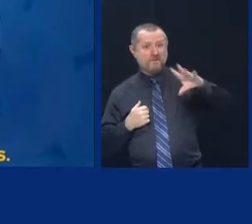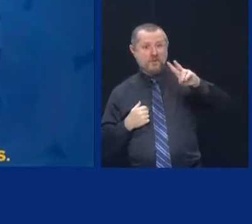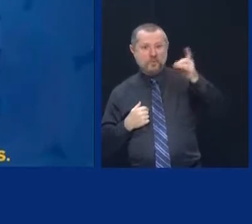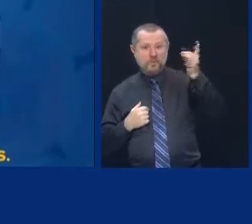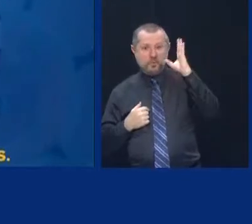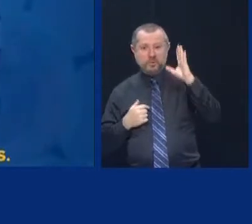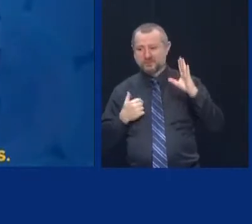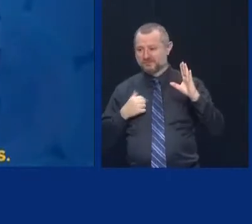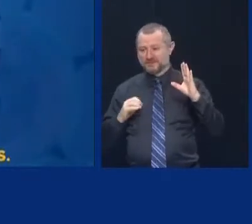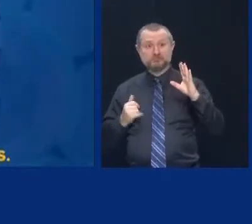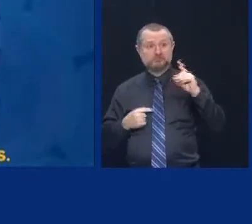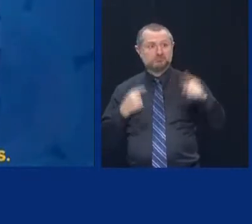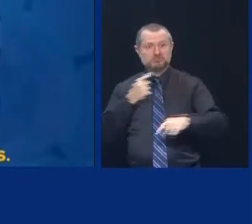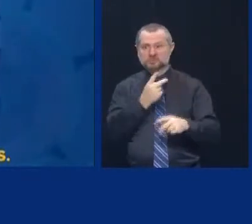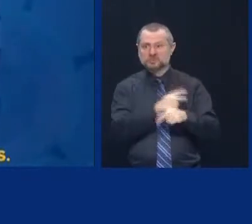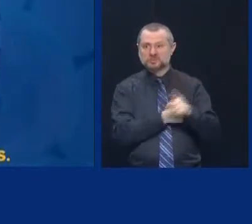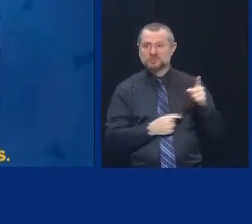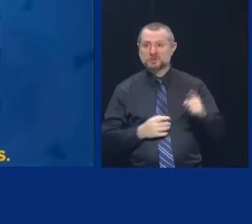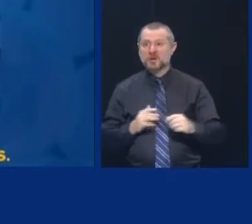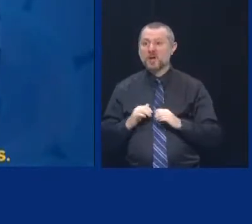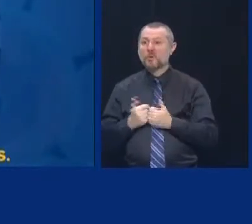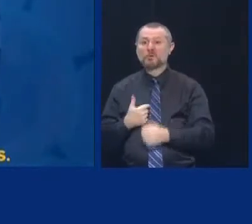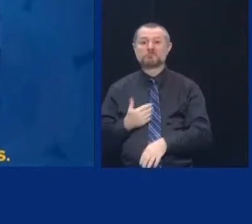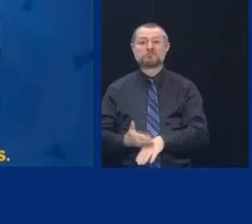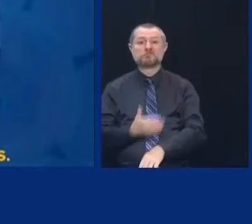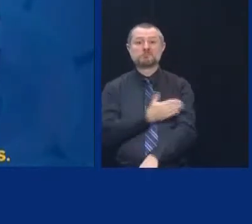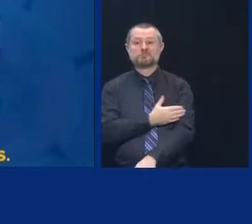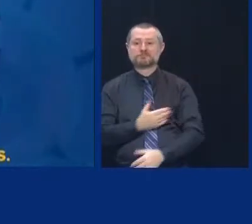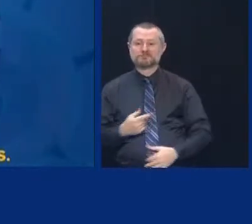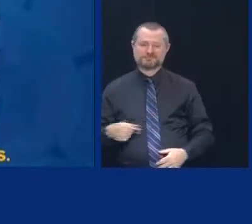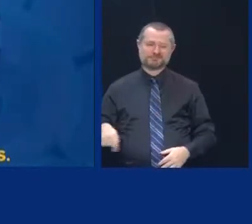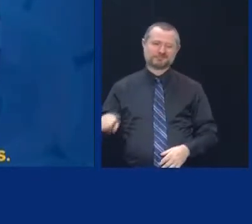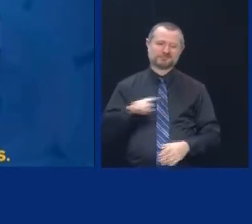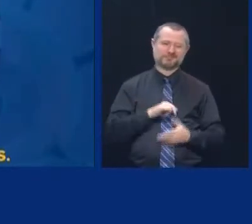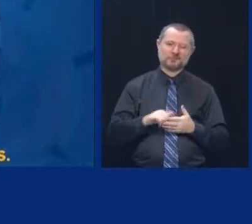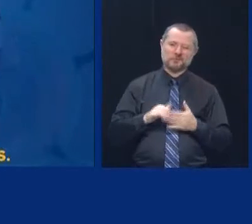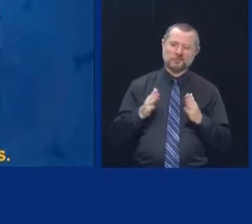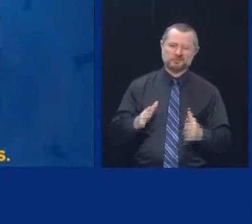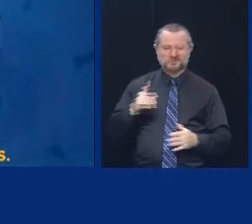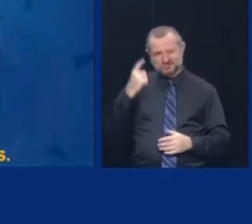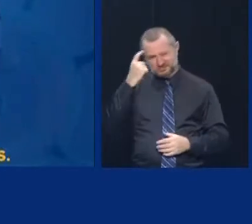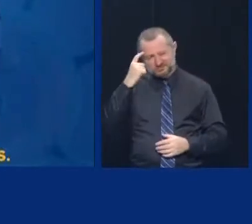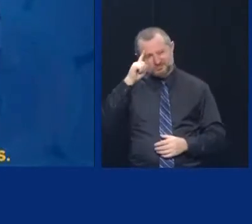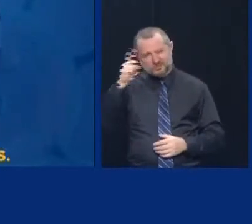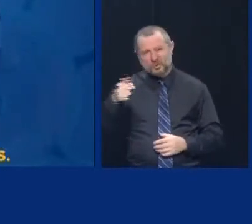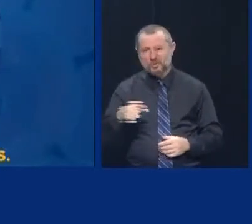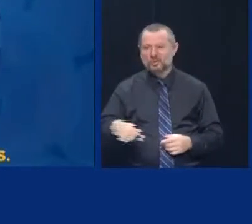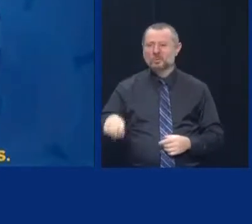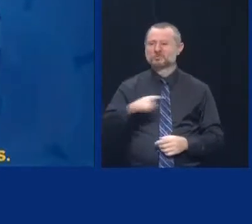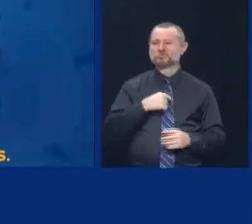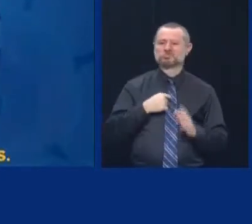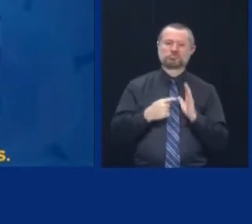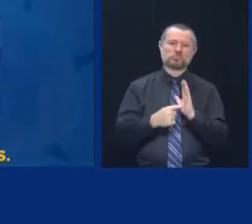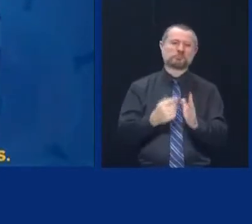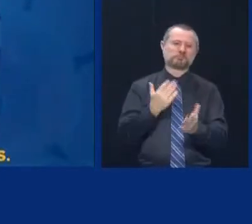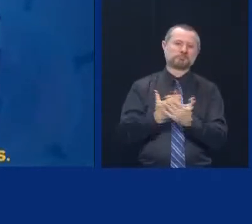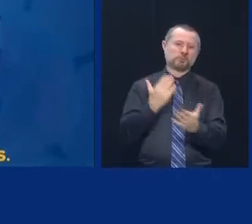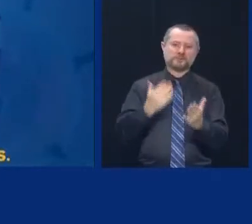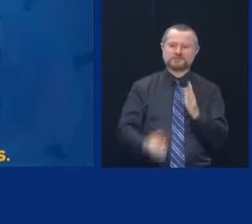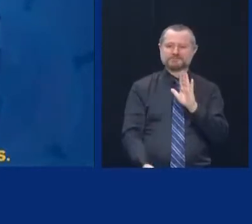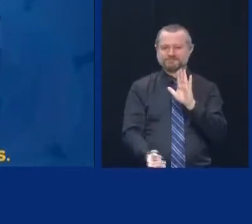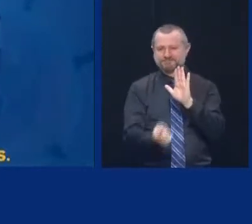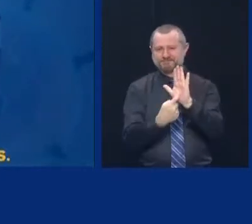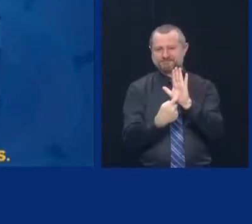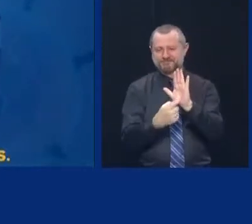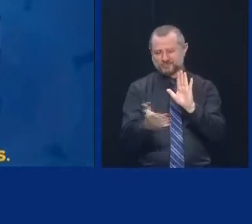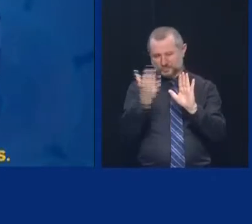all because New Yorkers are smart. And we gave them the information and they acted intelligently. Added